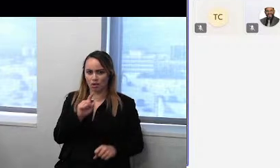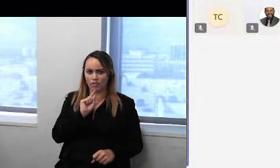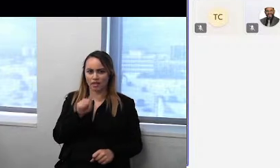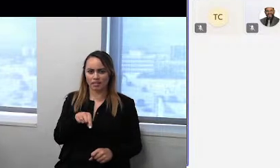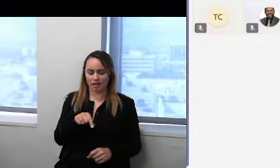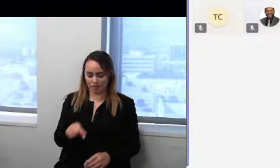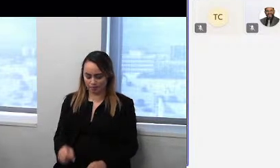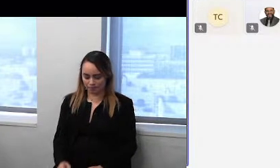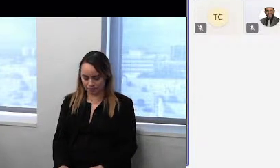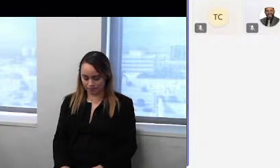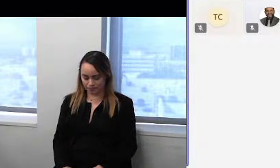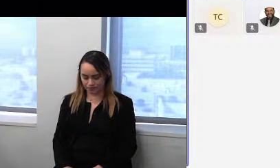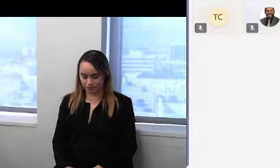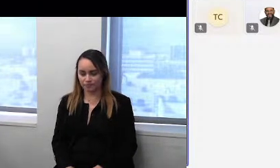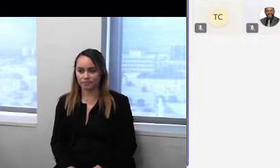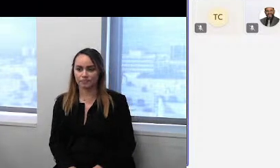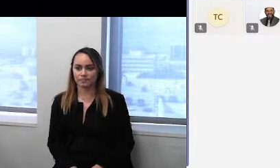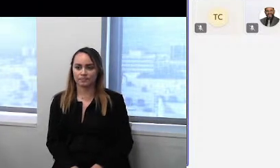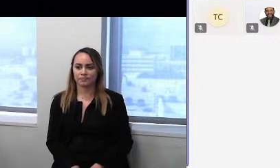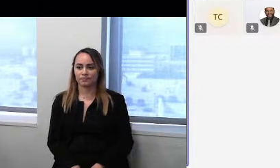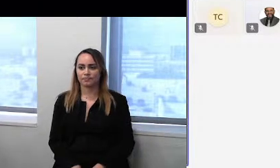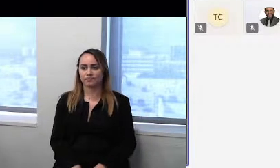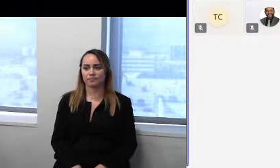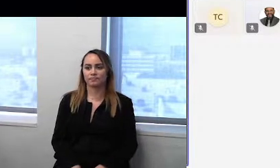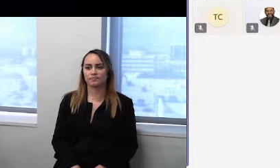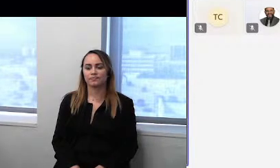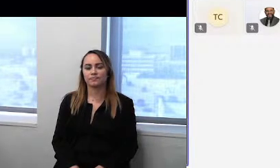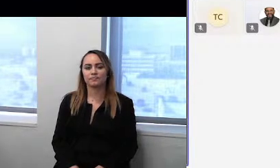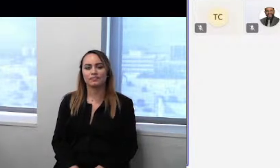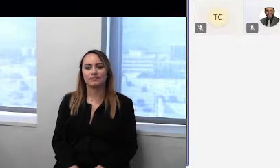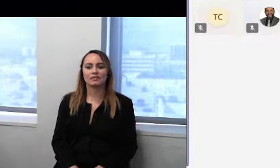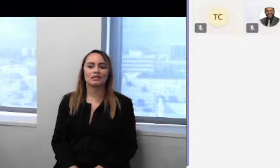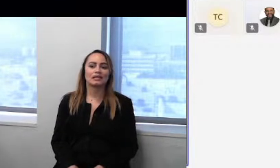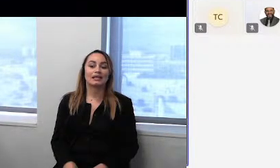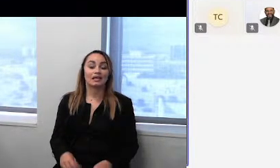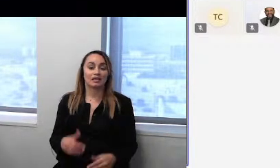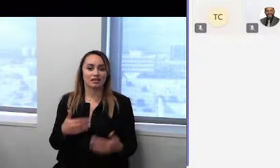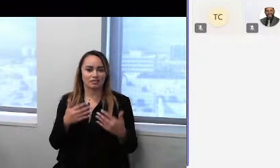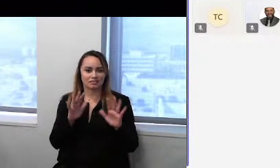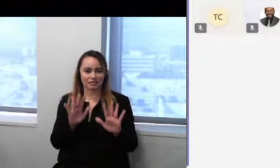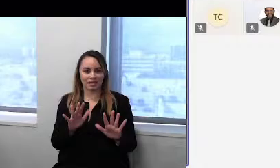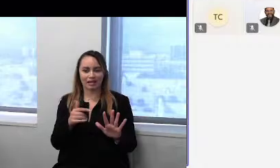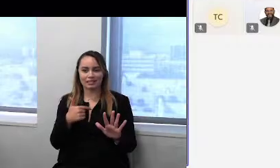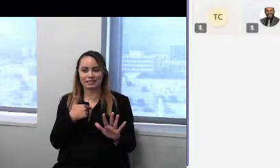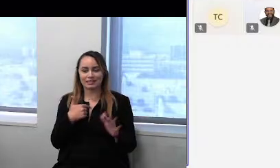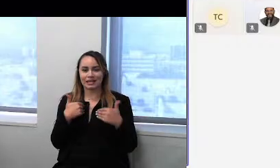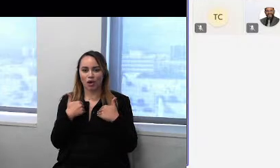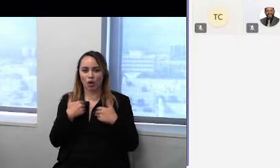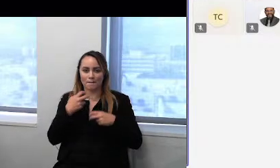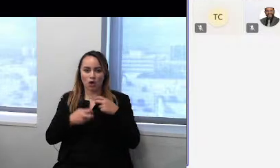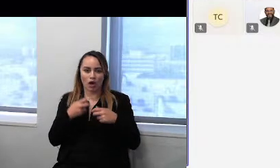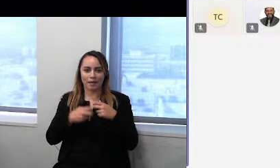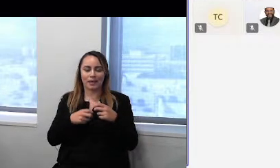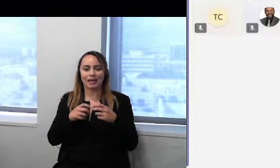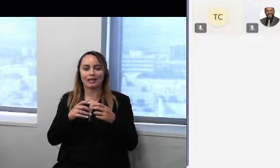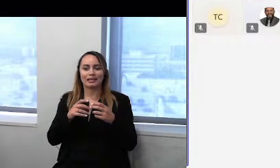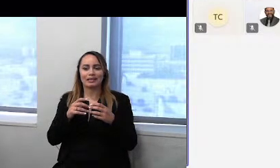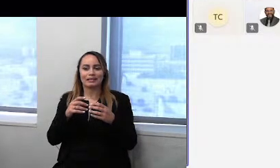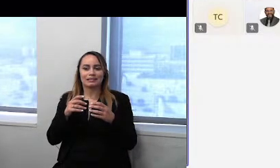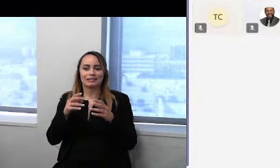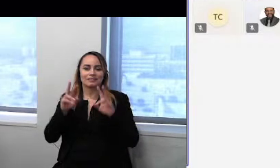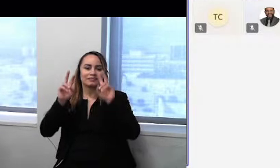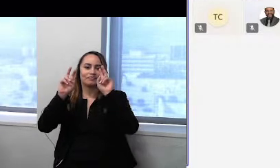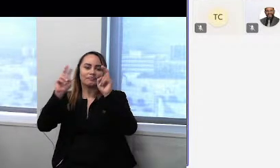I struggling with a little more expensive. Please, okay, well, add more dollars. If you Understood, compare the because two. at the end of the day, you're looking